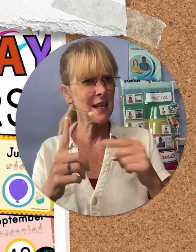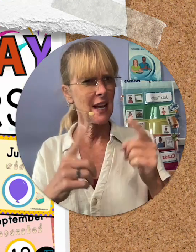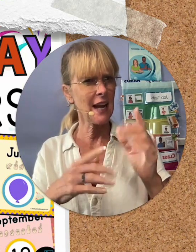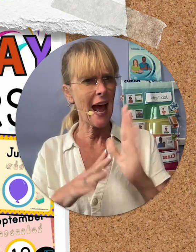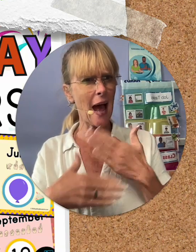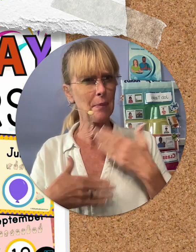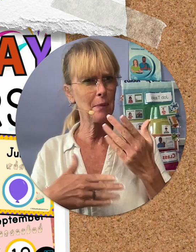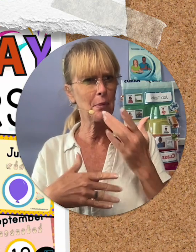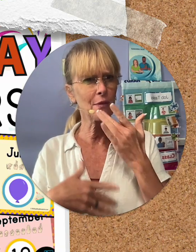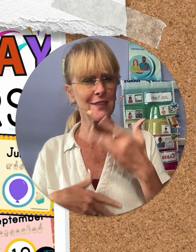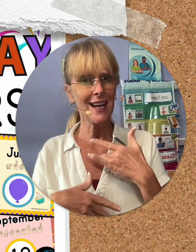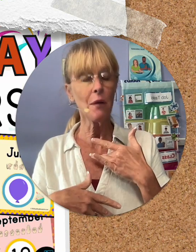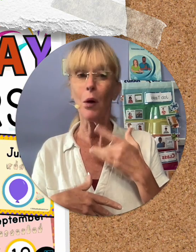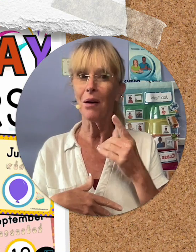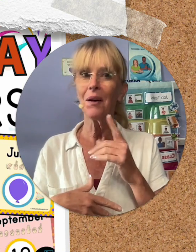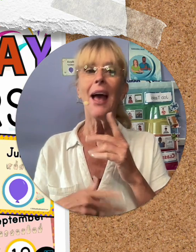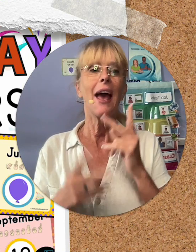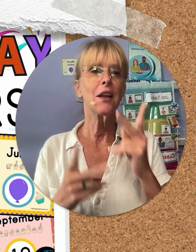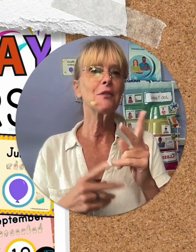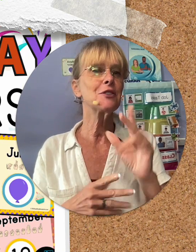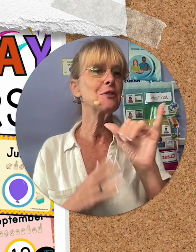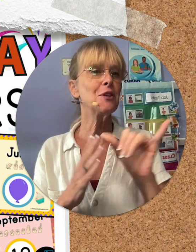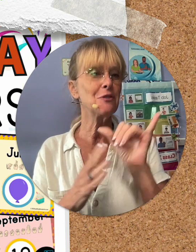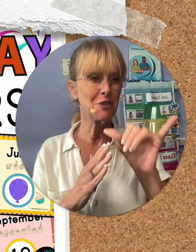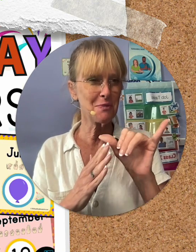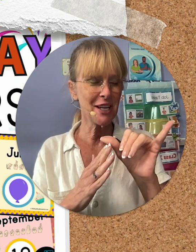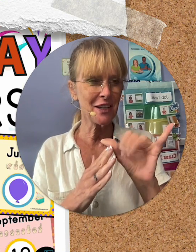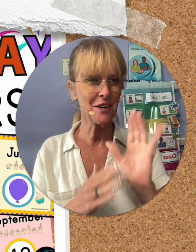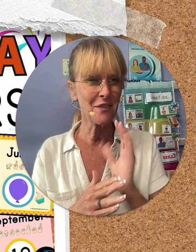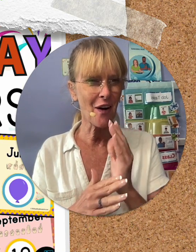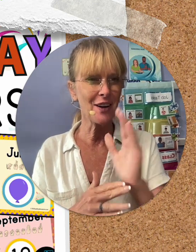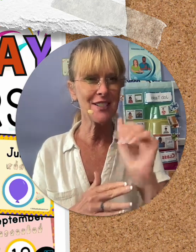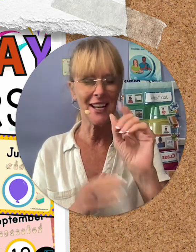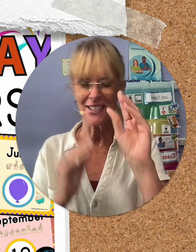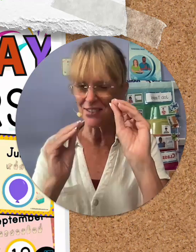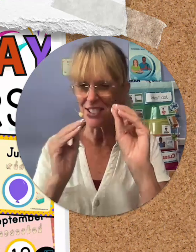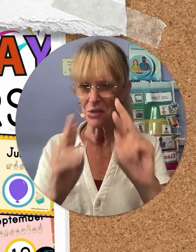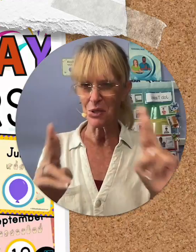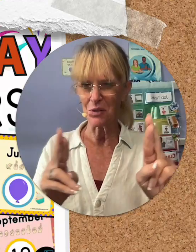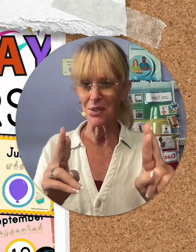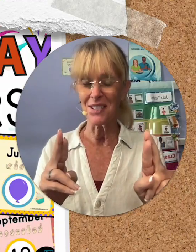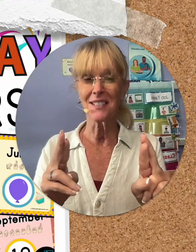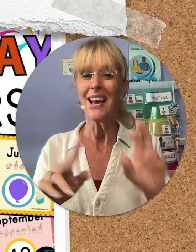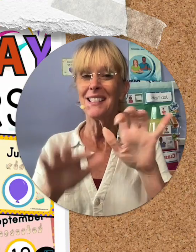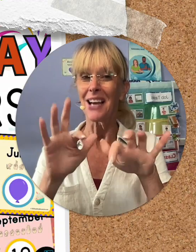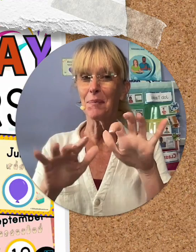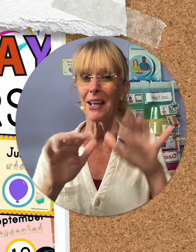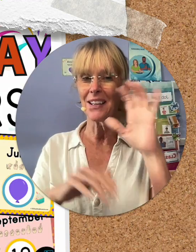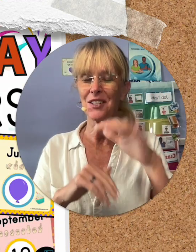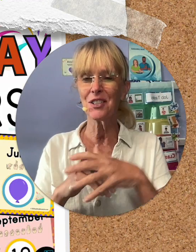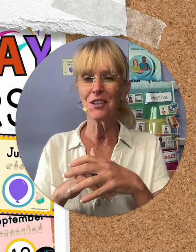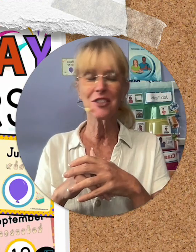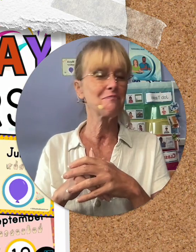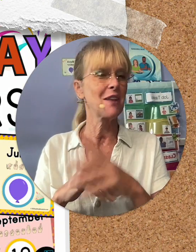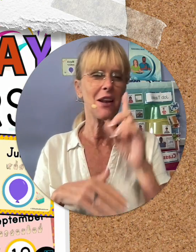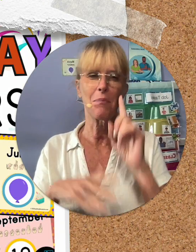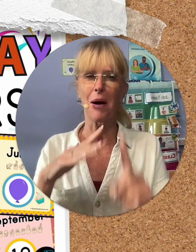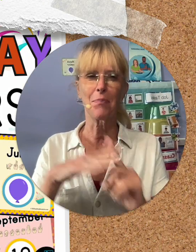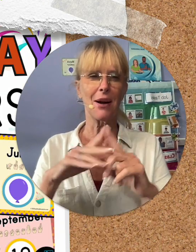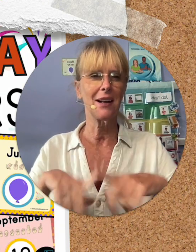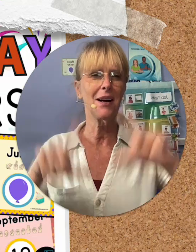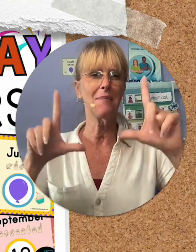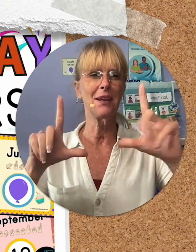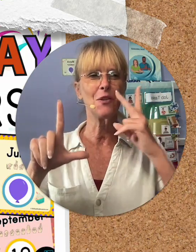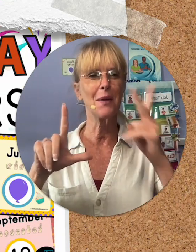do you sign happy birthday? Well, head over to the YouTube channel of ours, ASL Teaching Resources. Type that in the search. It'll